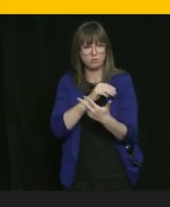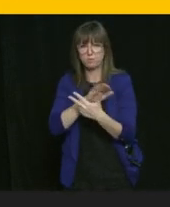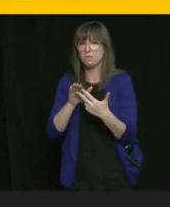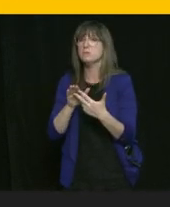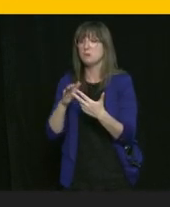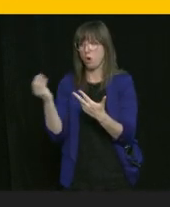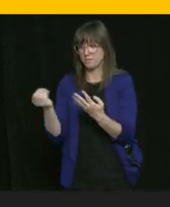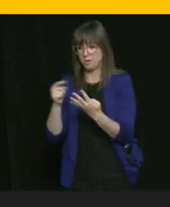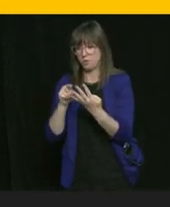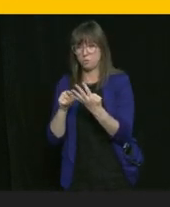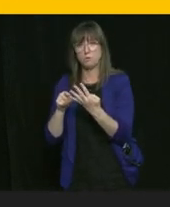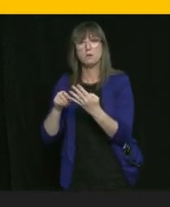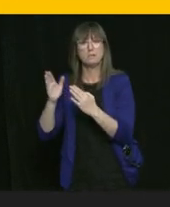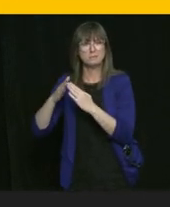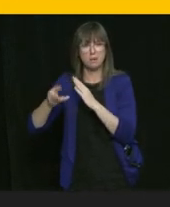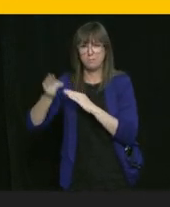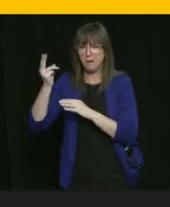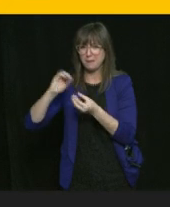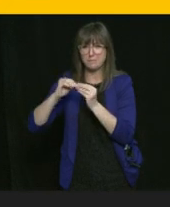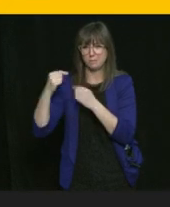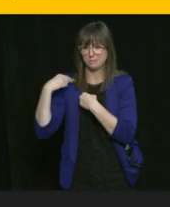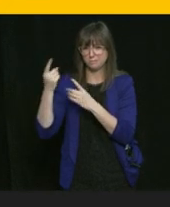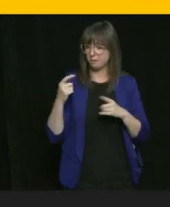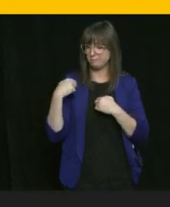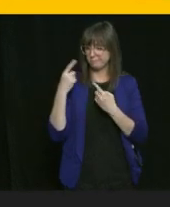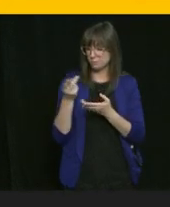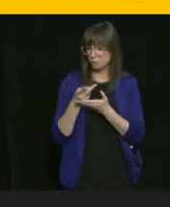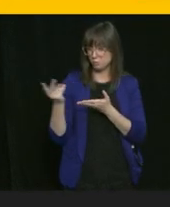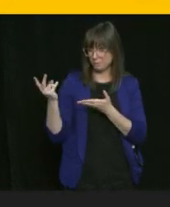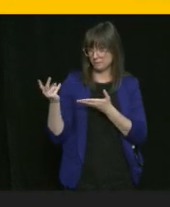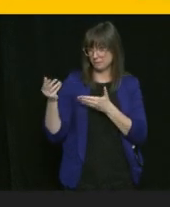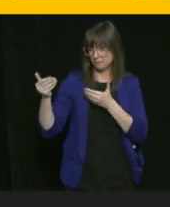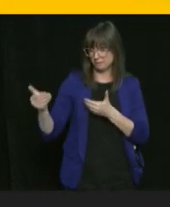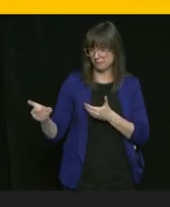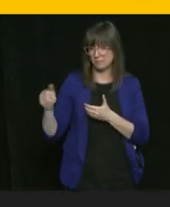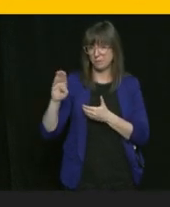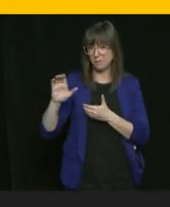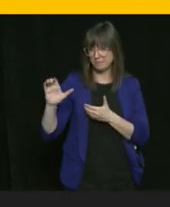highest daily case count since the beginning of the pandemic.